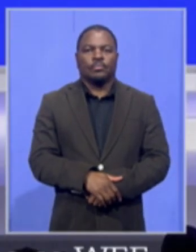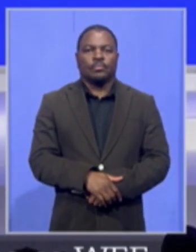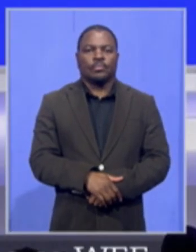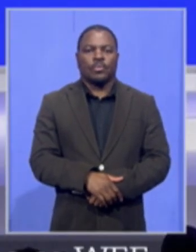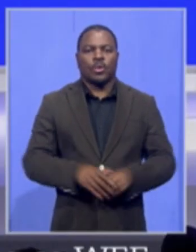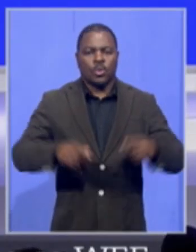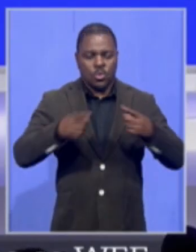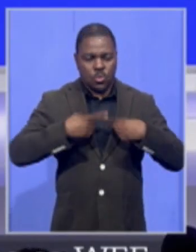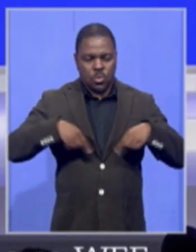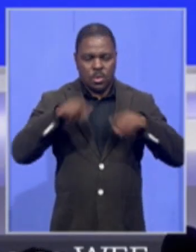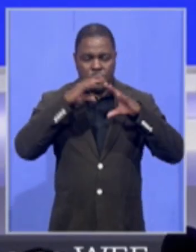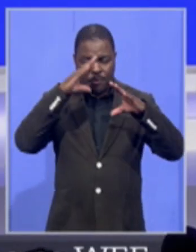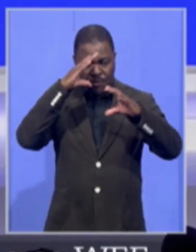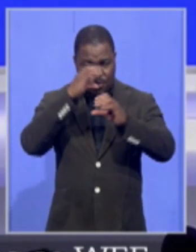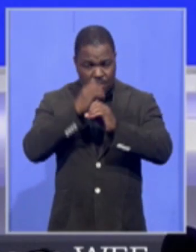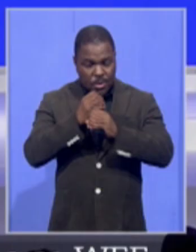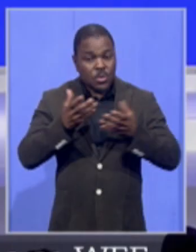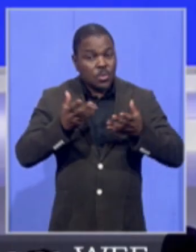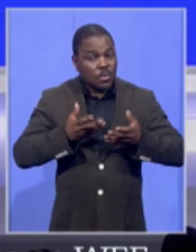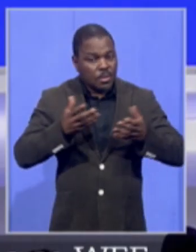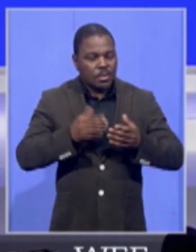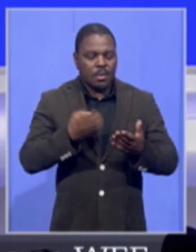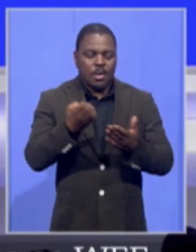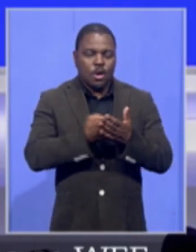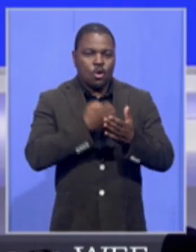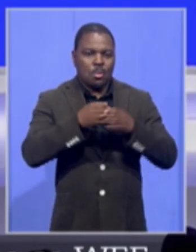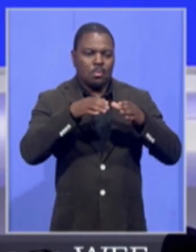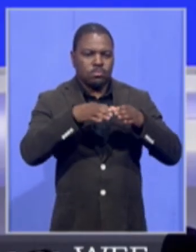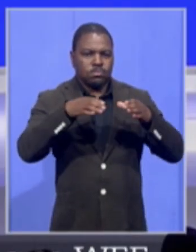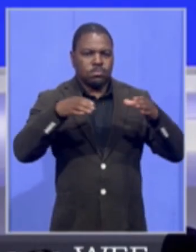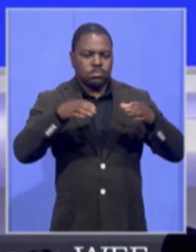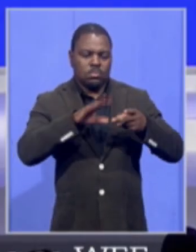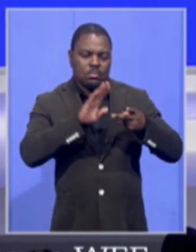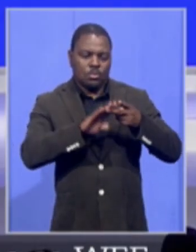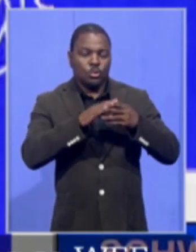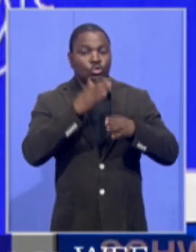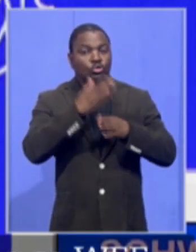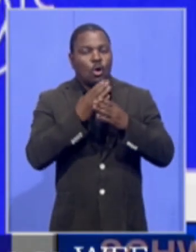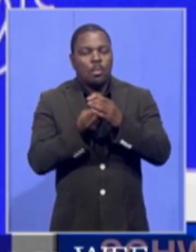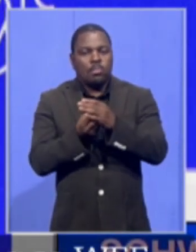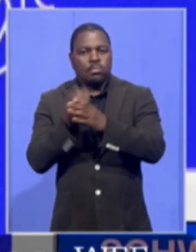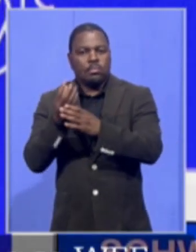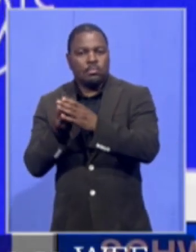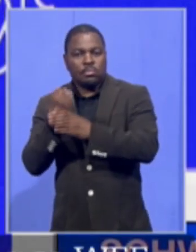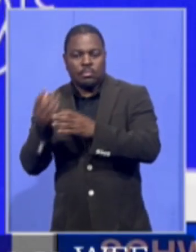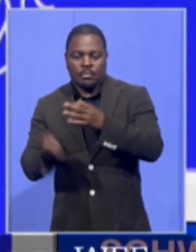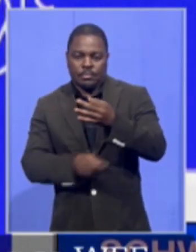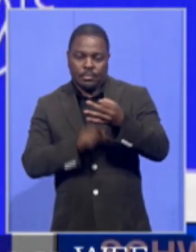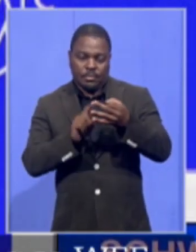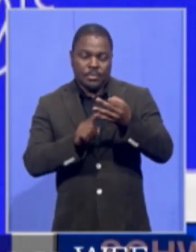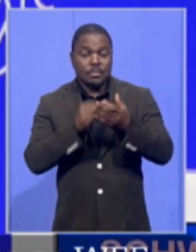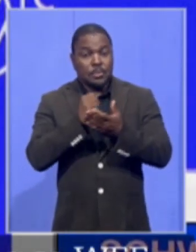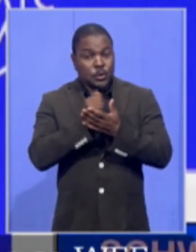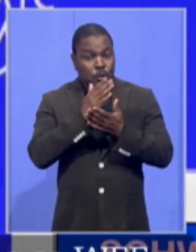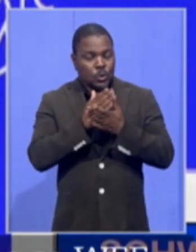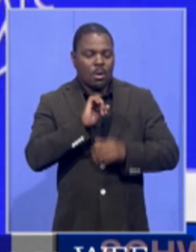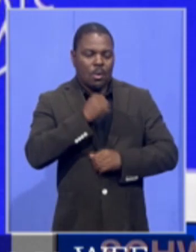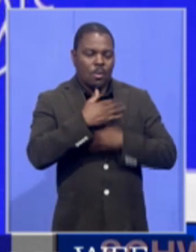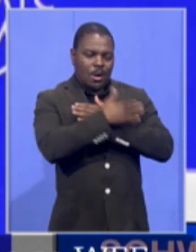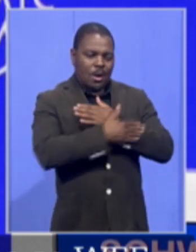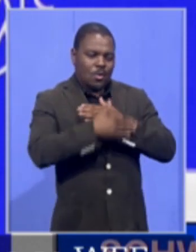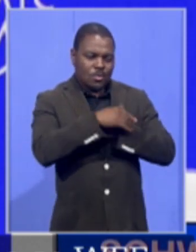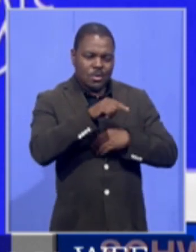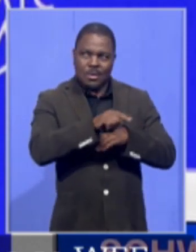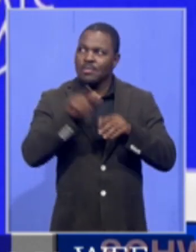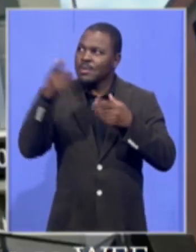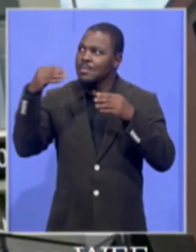We're focusing on economic growth, job creation, and making our country more attractive